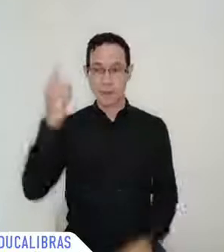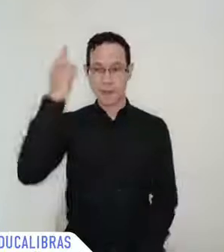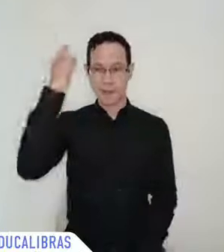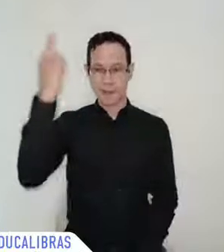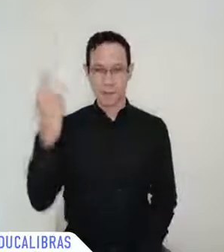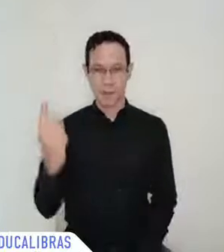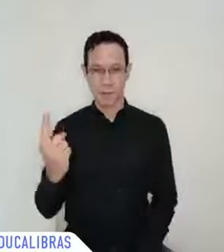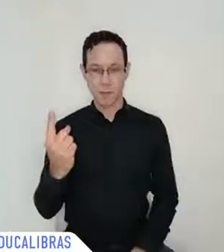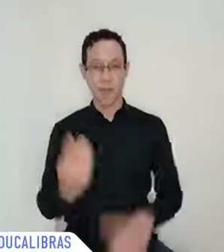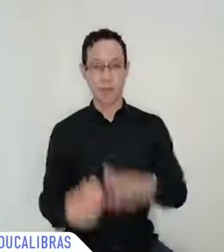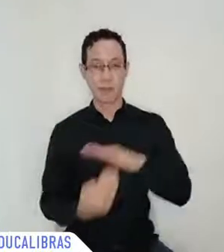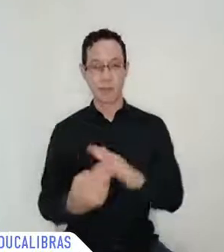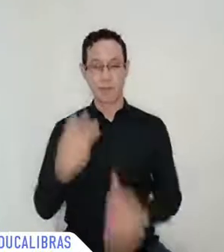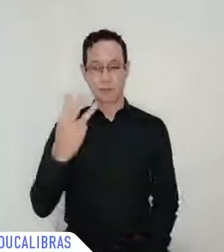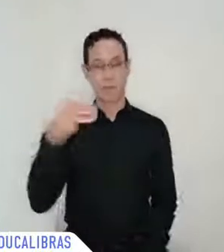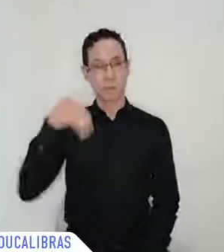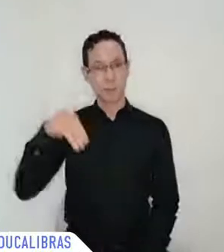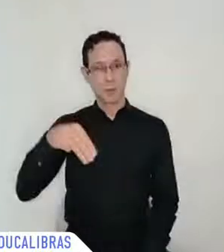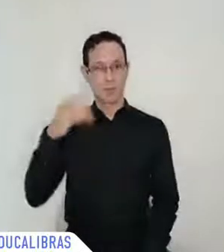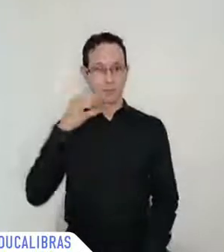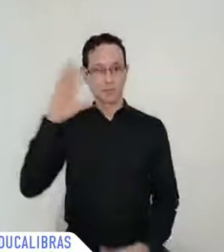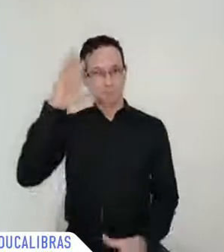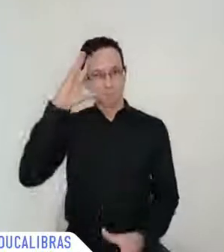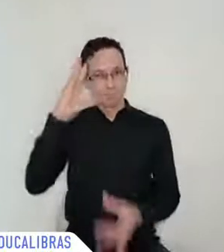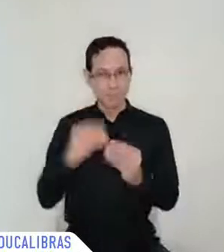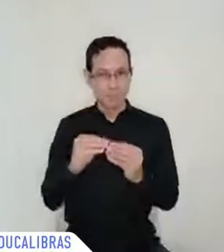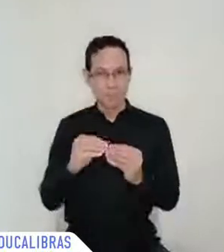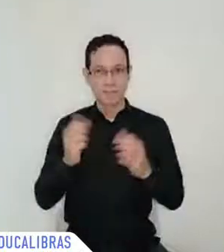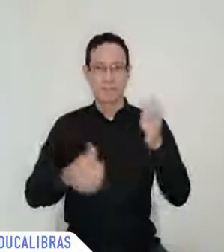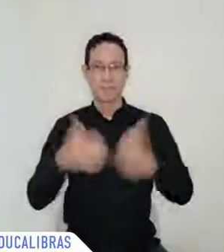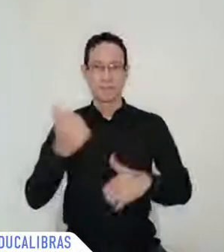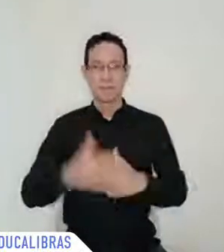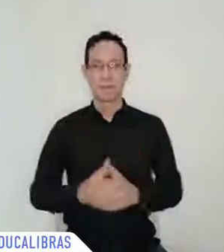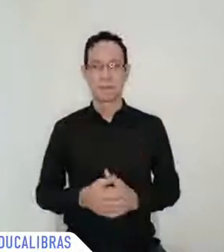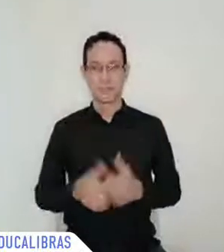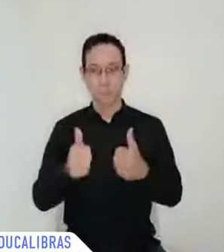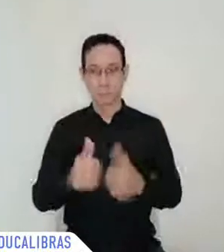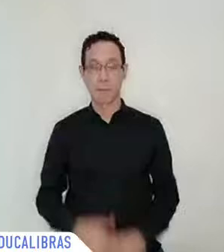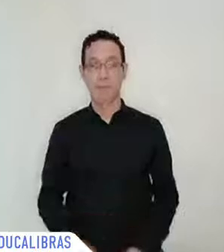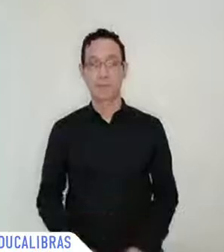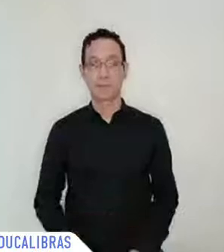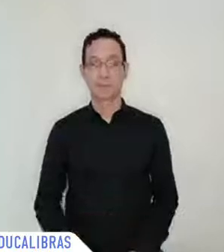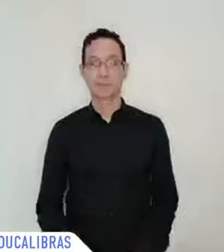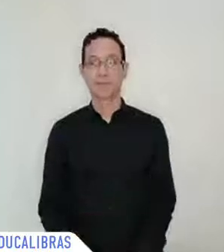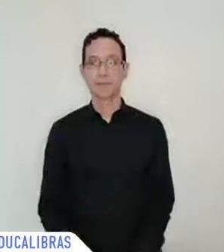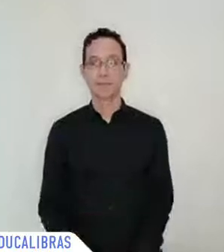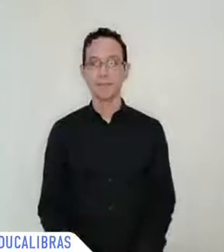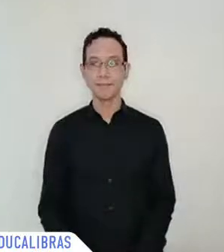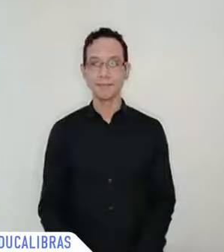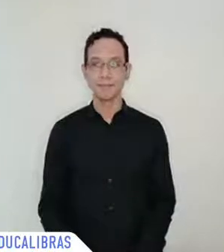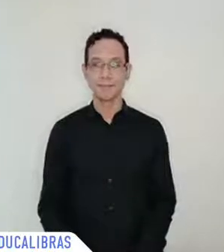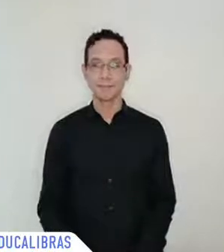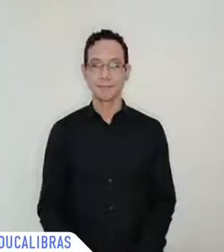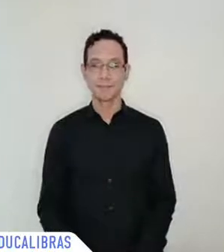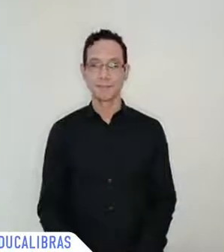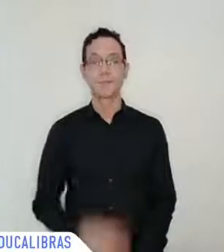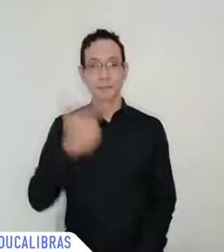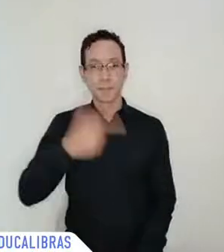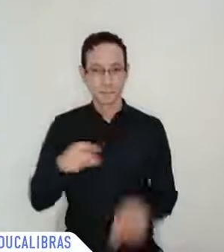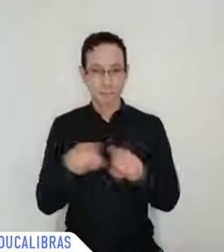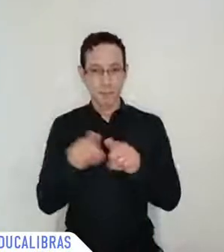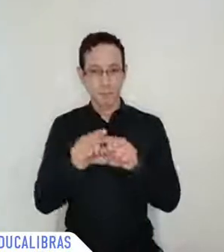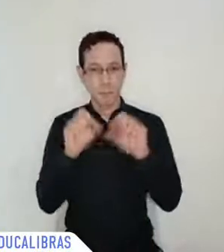asking each one of you to make your final considerations in a time of about 3